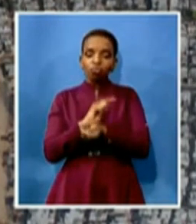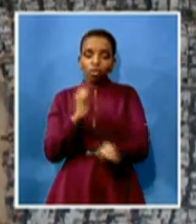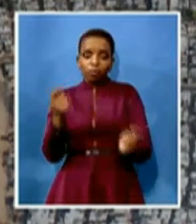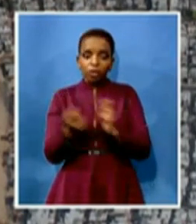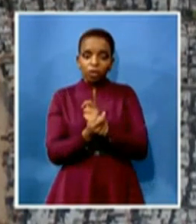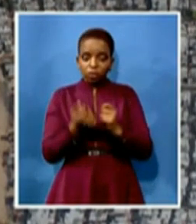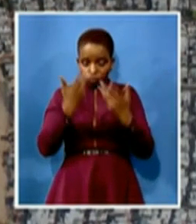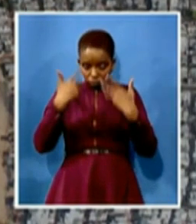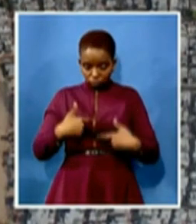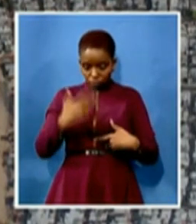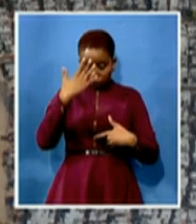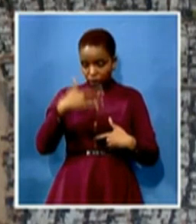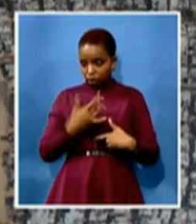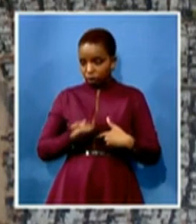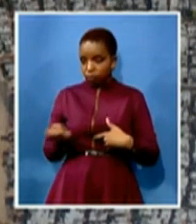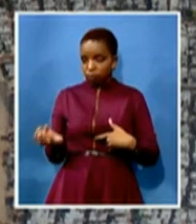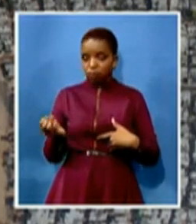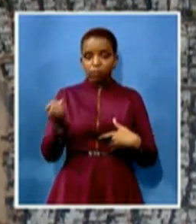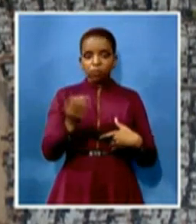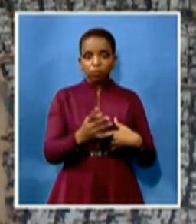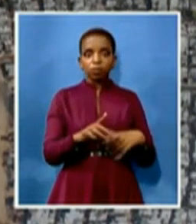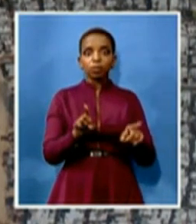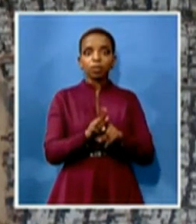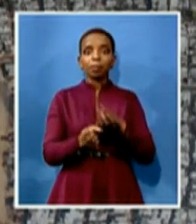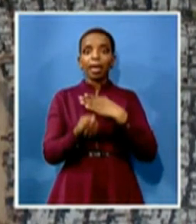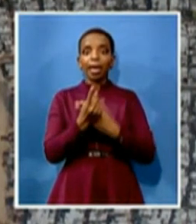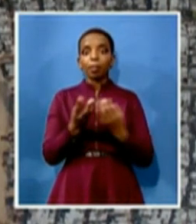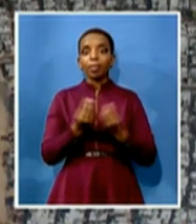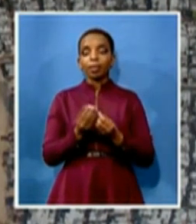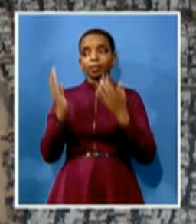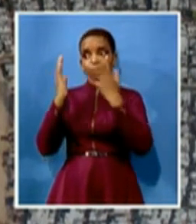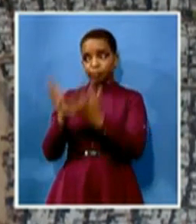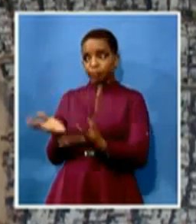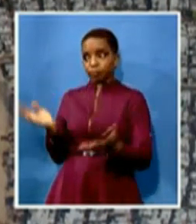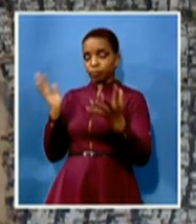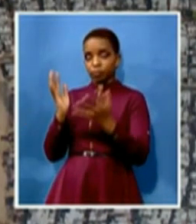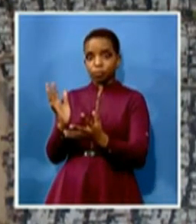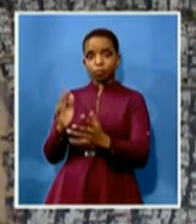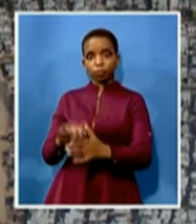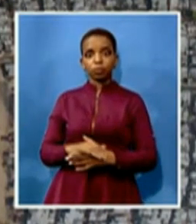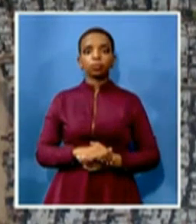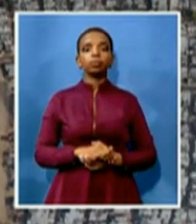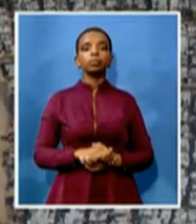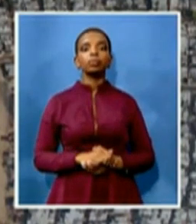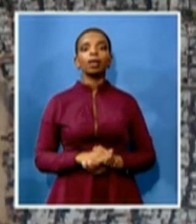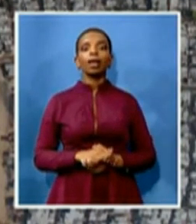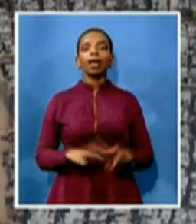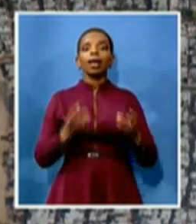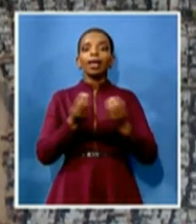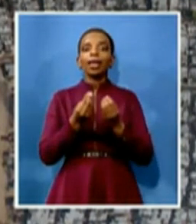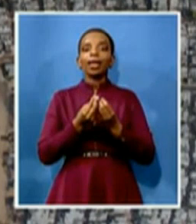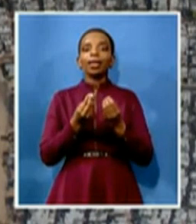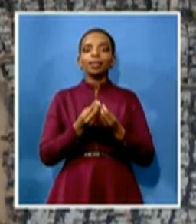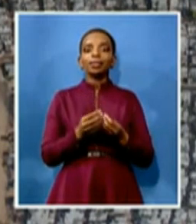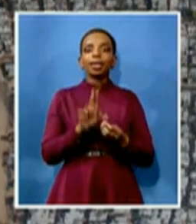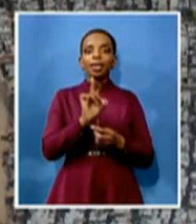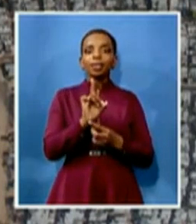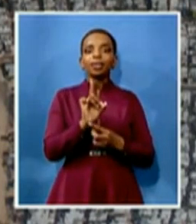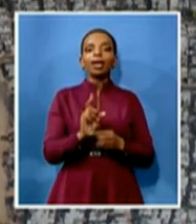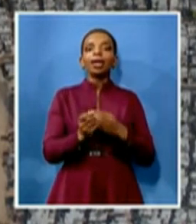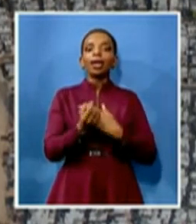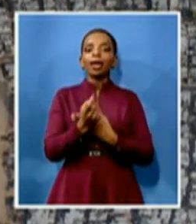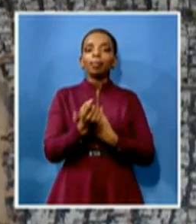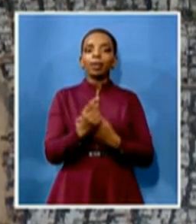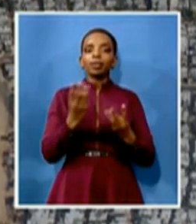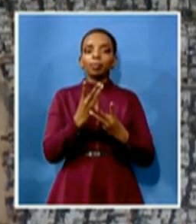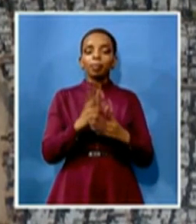right-hand side. The other issue with these models is that they move a lot of the complexity into understanding the impact of